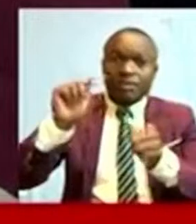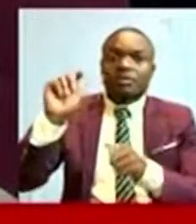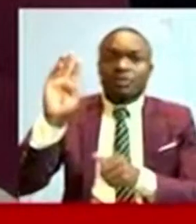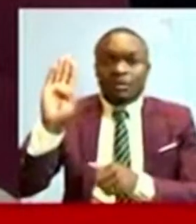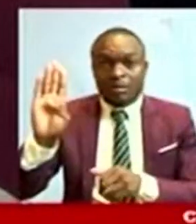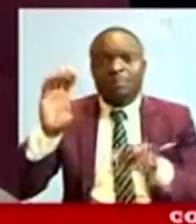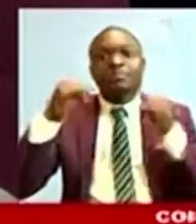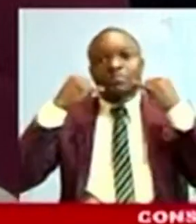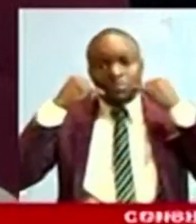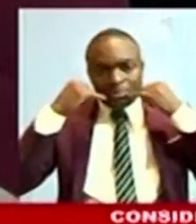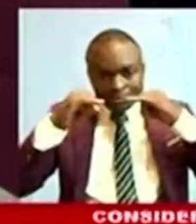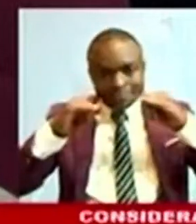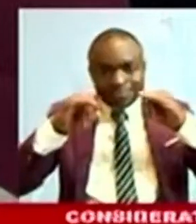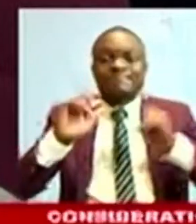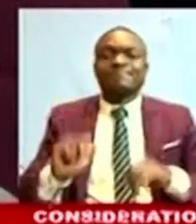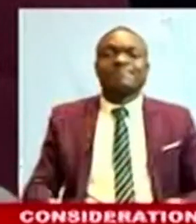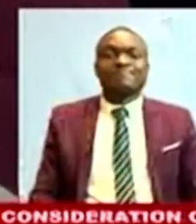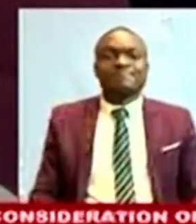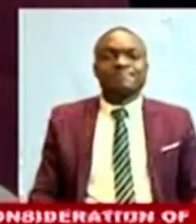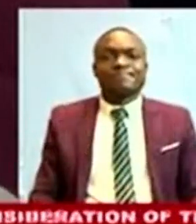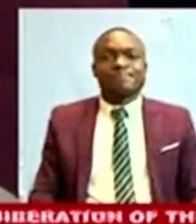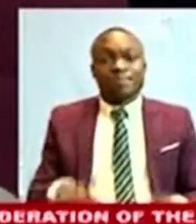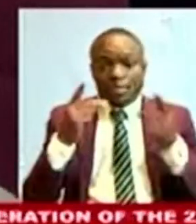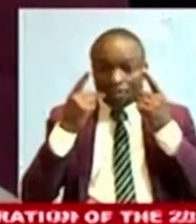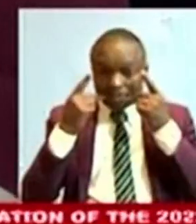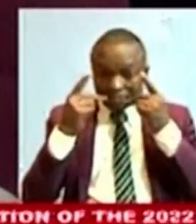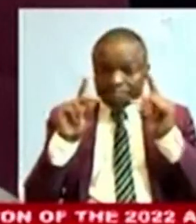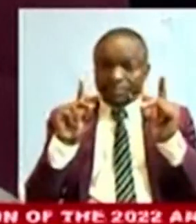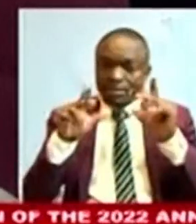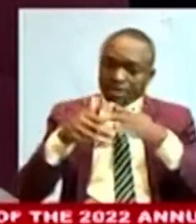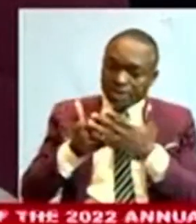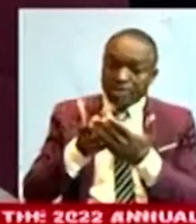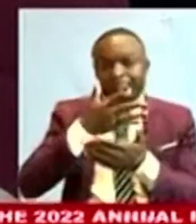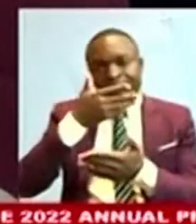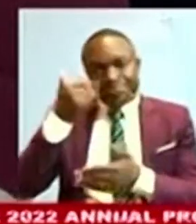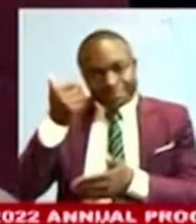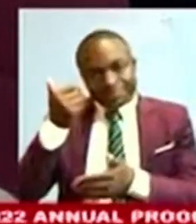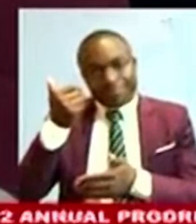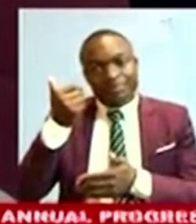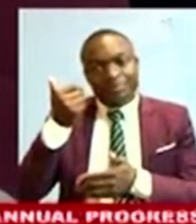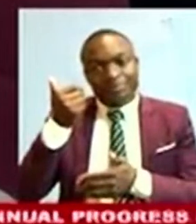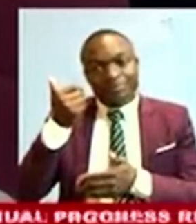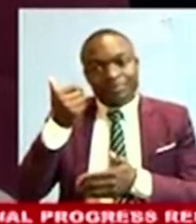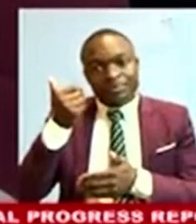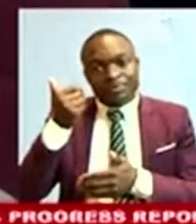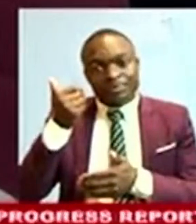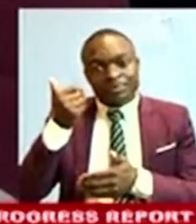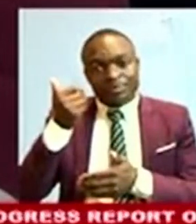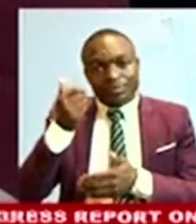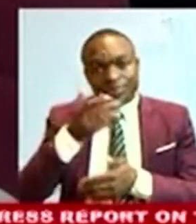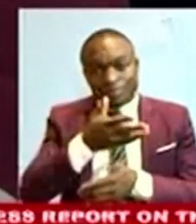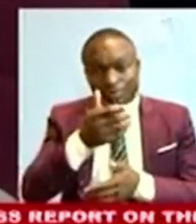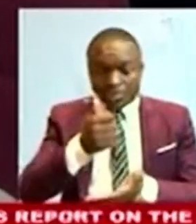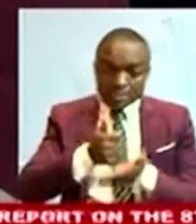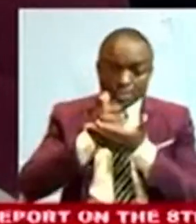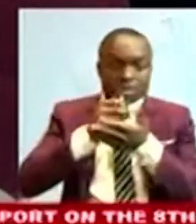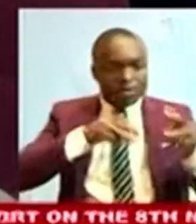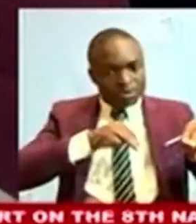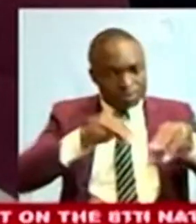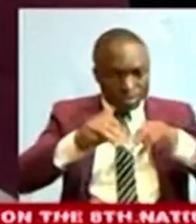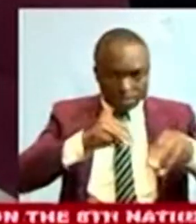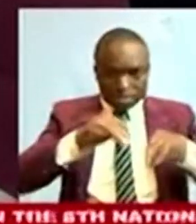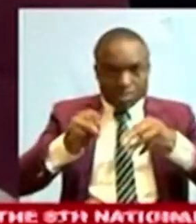informed the public on how best to modify how we manage TB